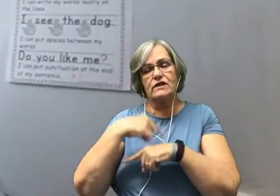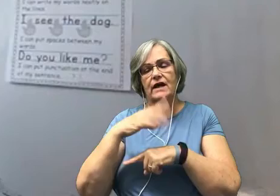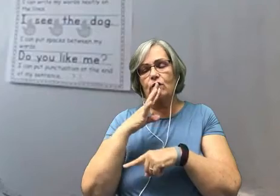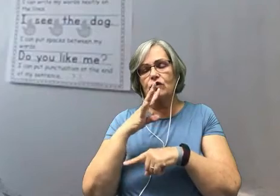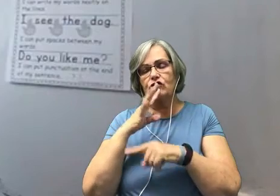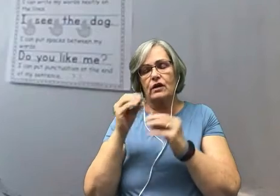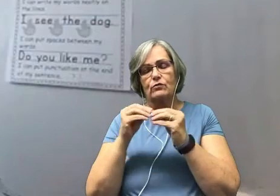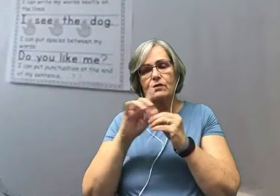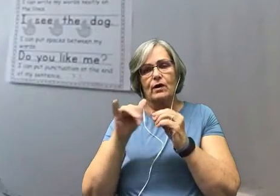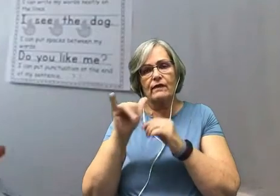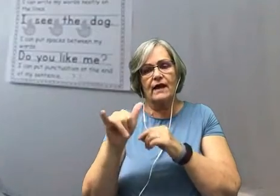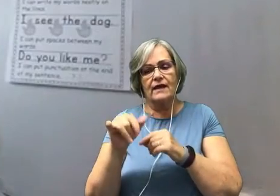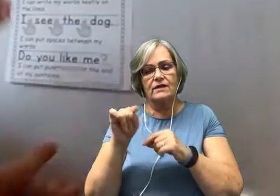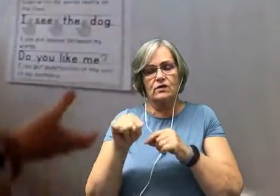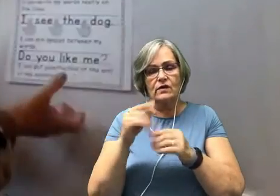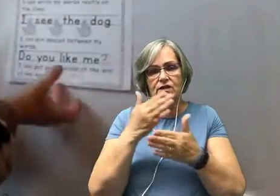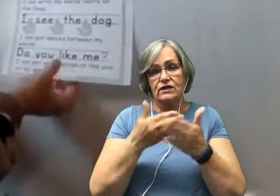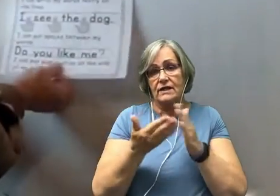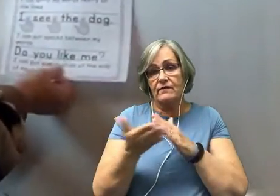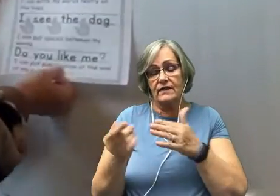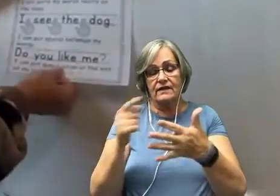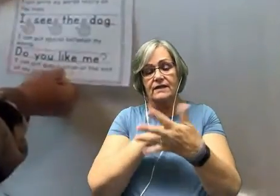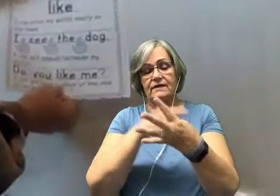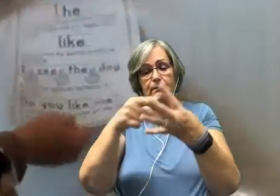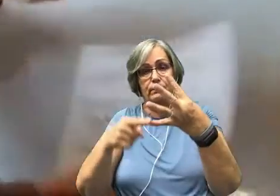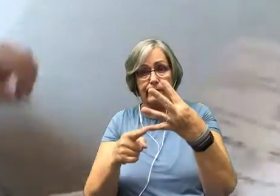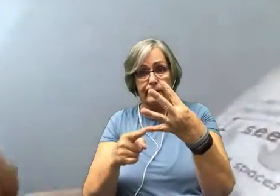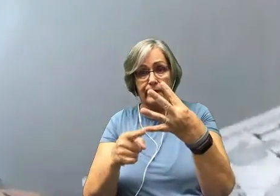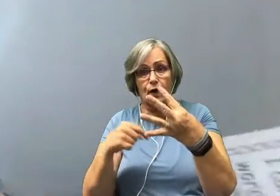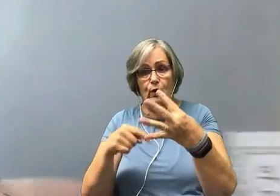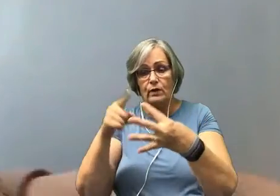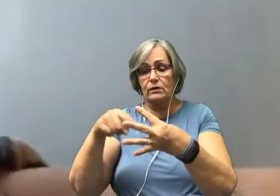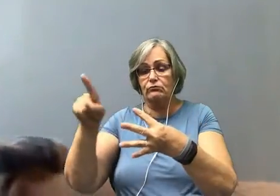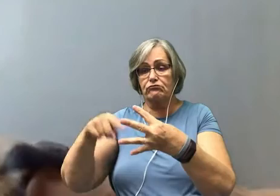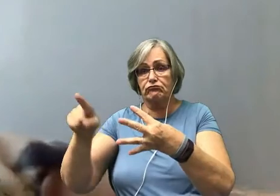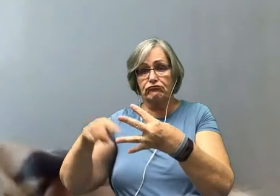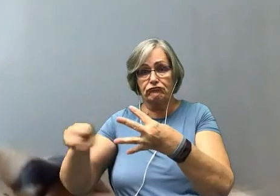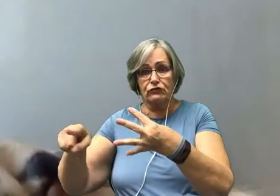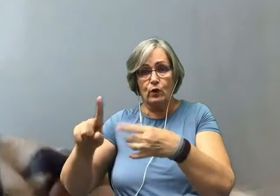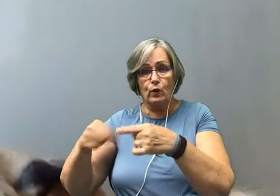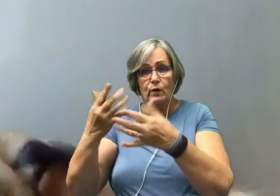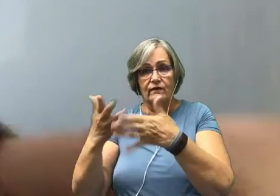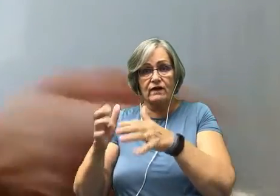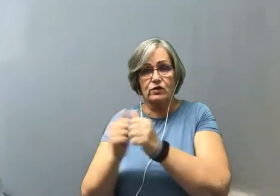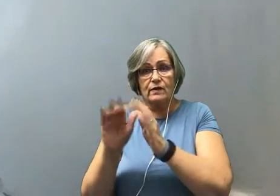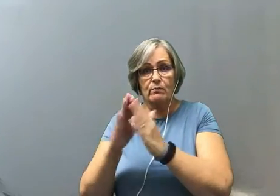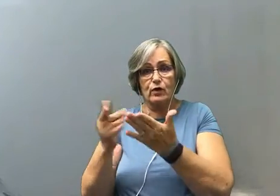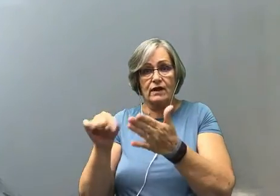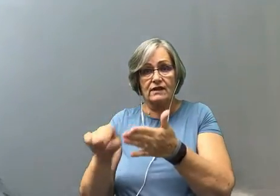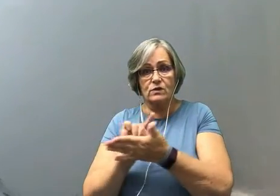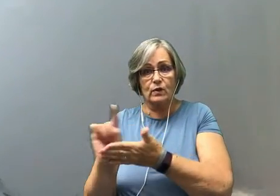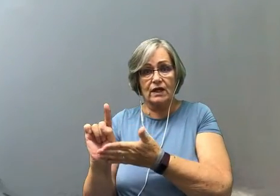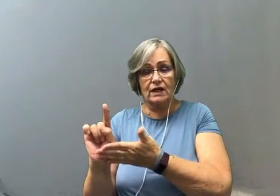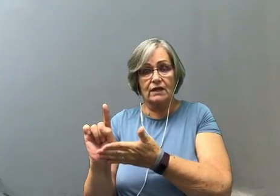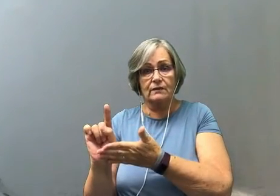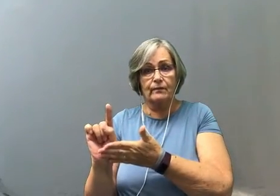day. Okay? So these are just some of the things on our checklist that we're going to be checking over when we're done with our book